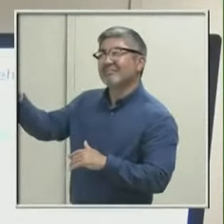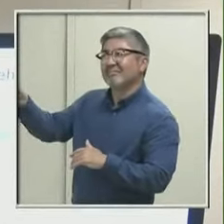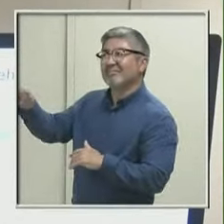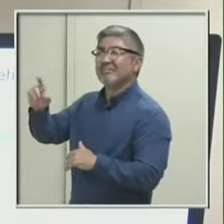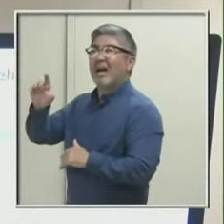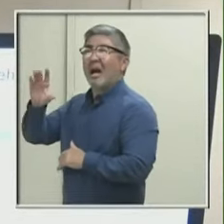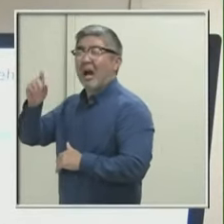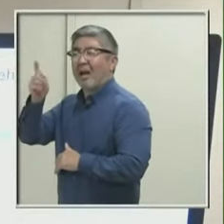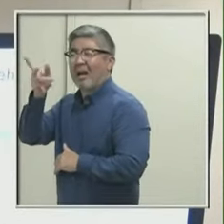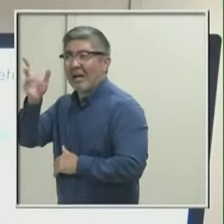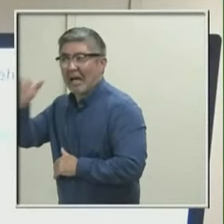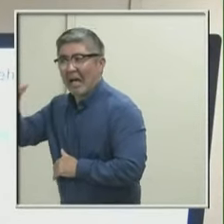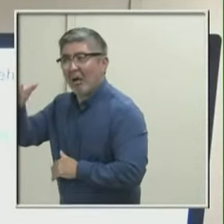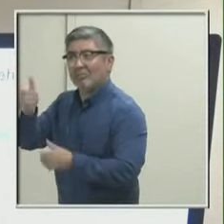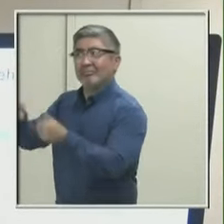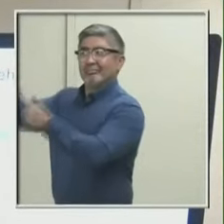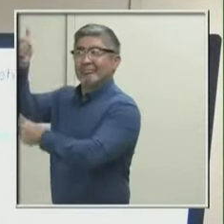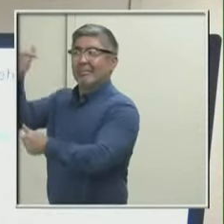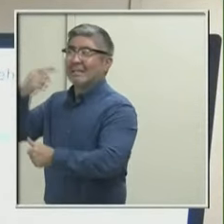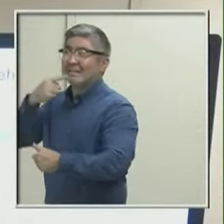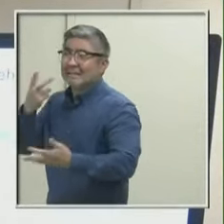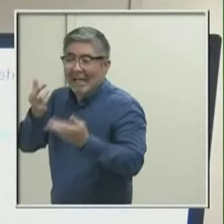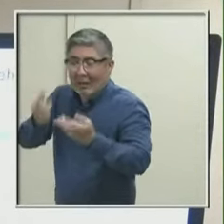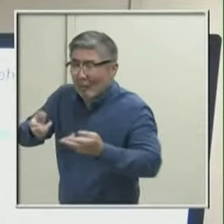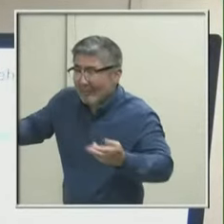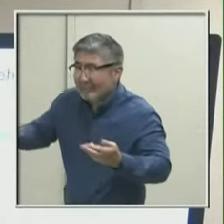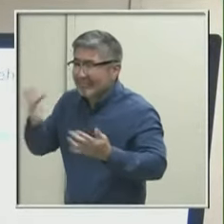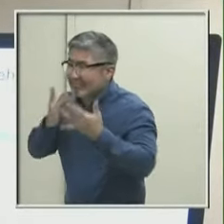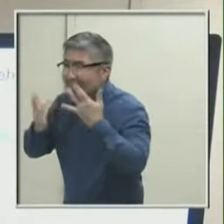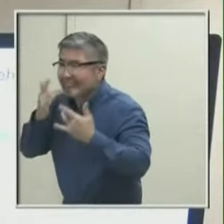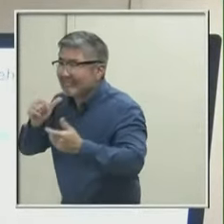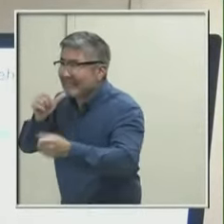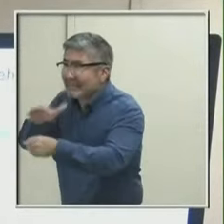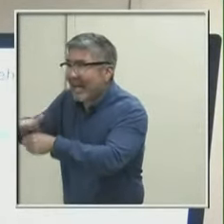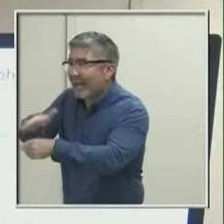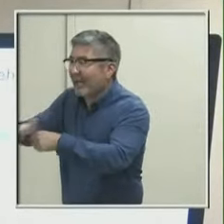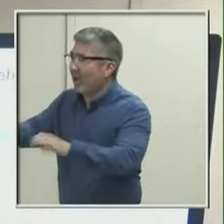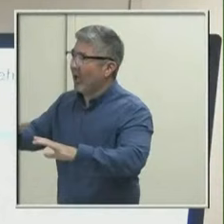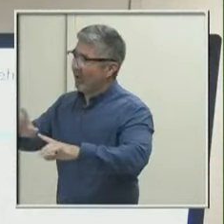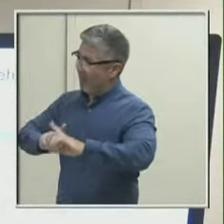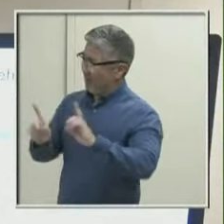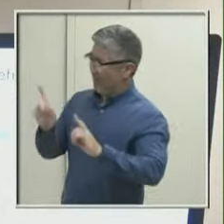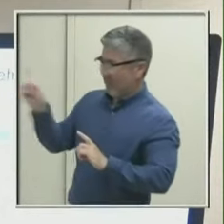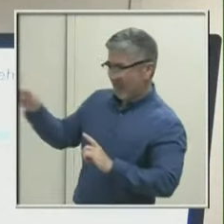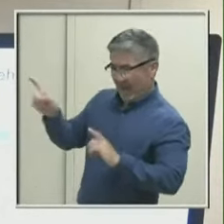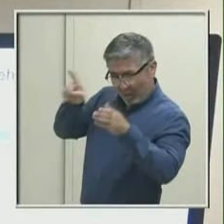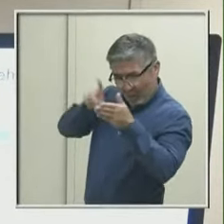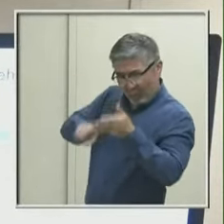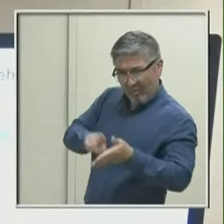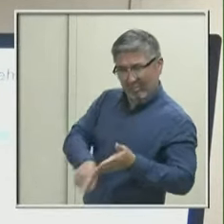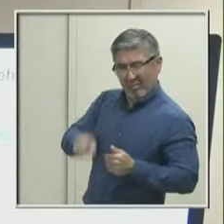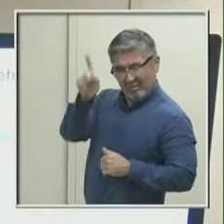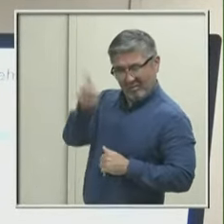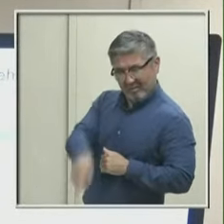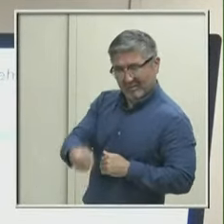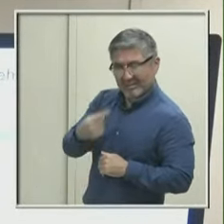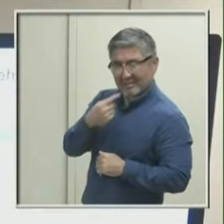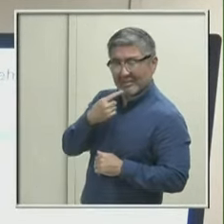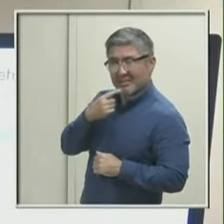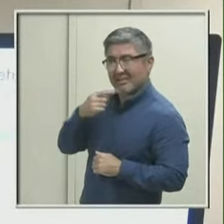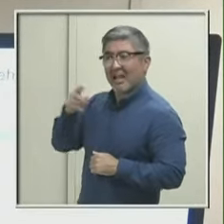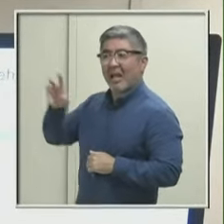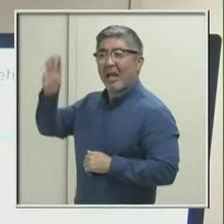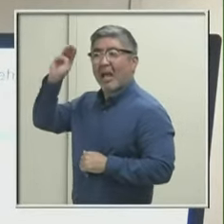that their resources were stretched then, beginning early in the morning. But as the report makes very clear, according to investigators, Mayor